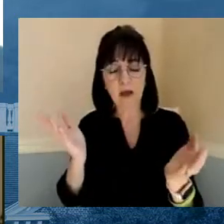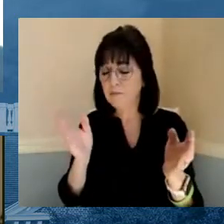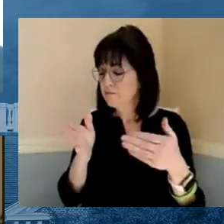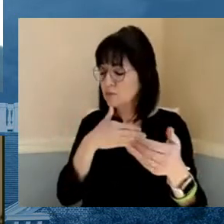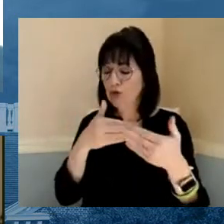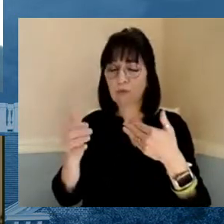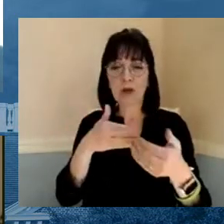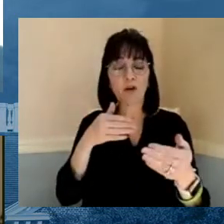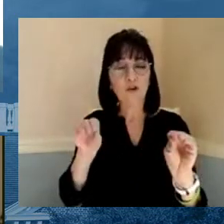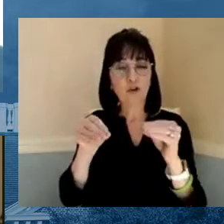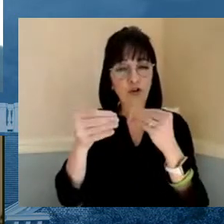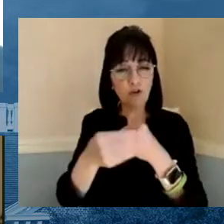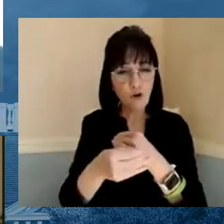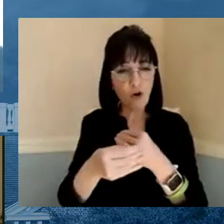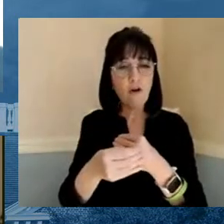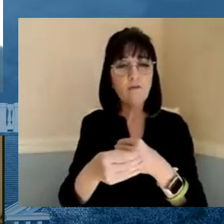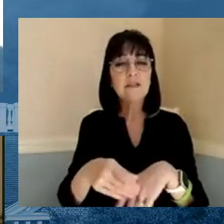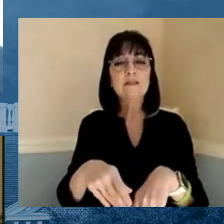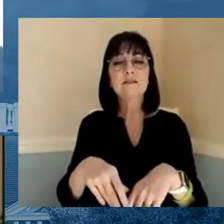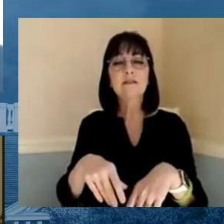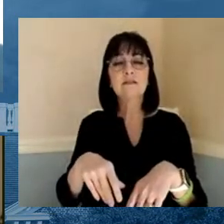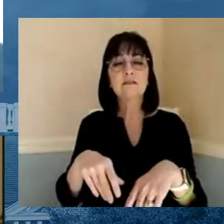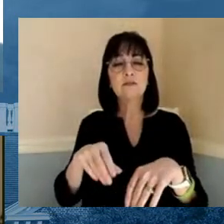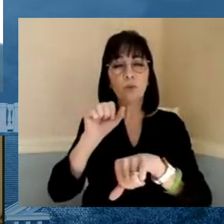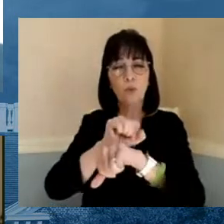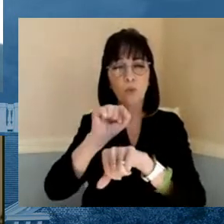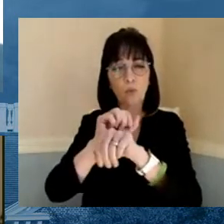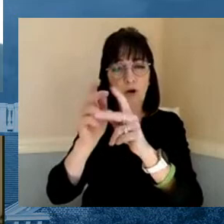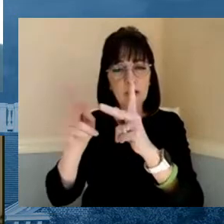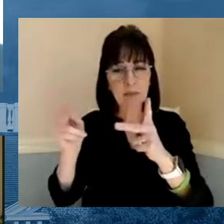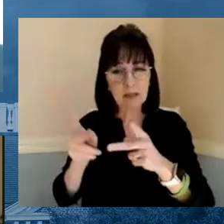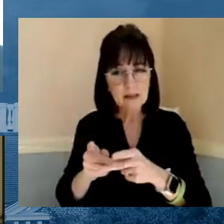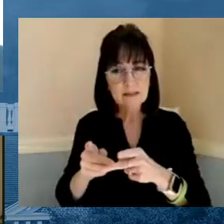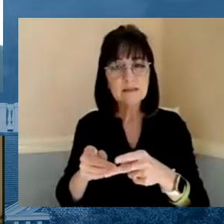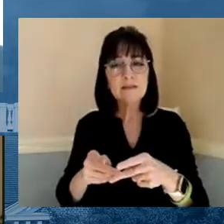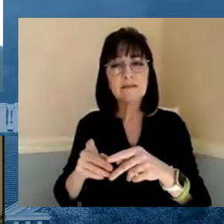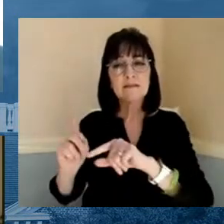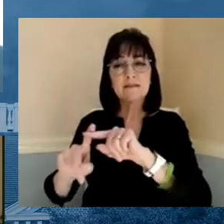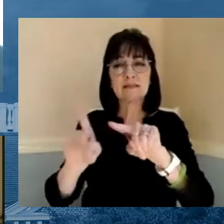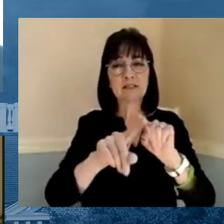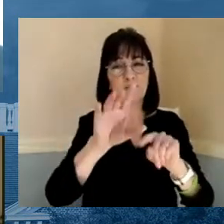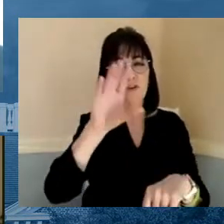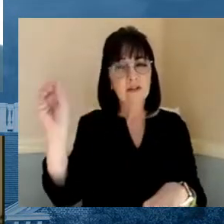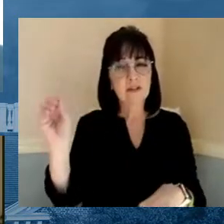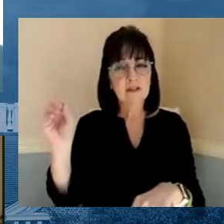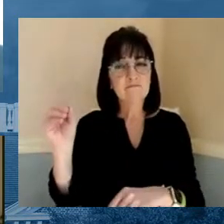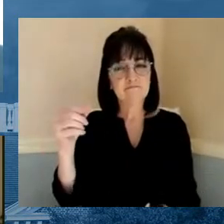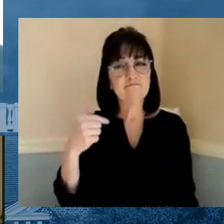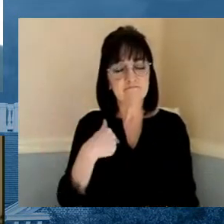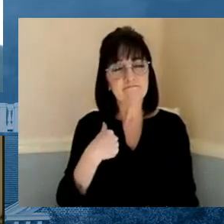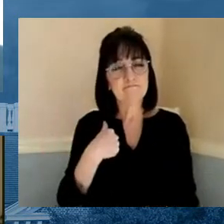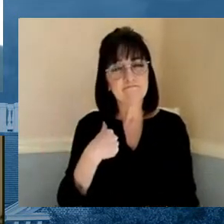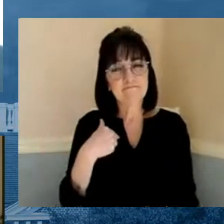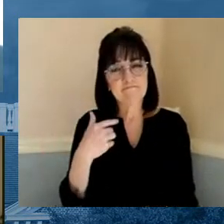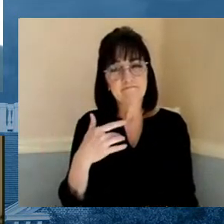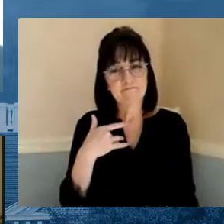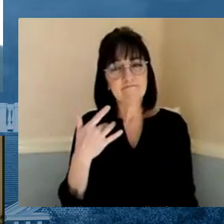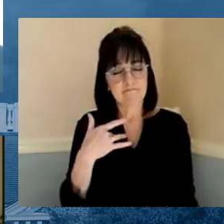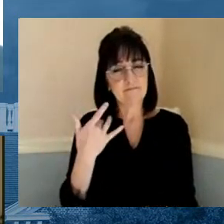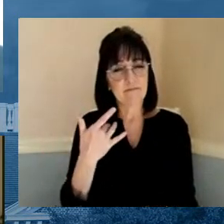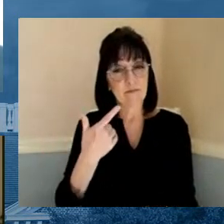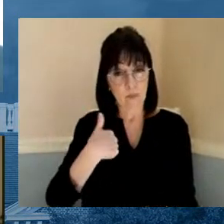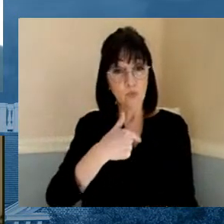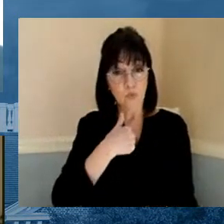to create these additional opportunities. I believe that if we continue to focus on one family at a time,